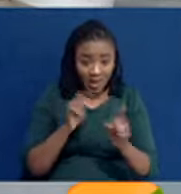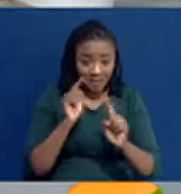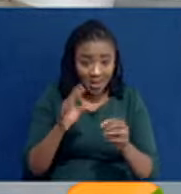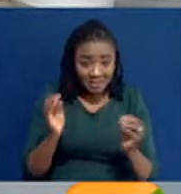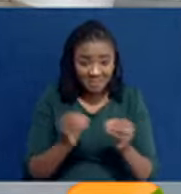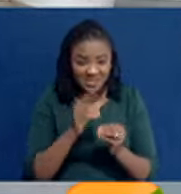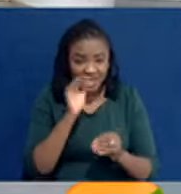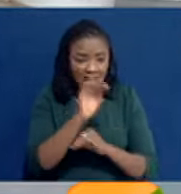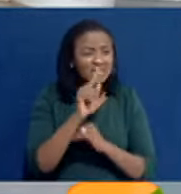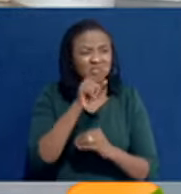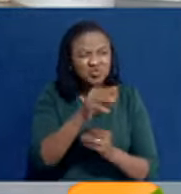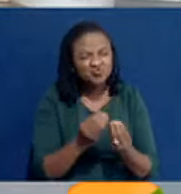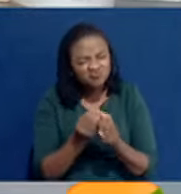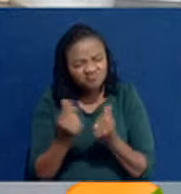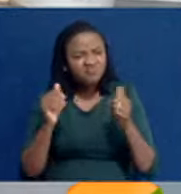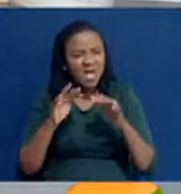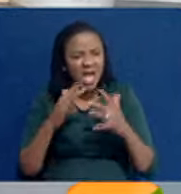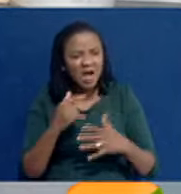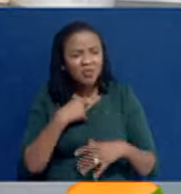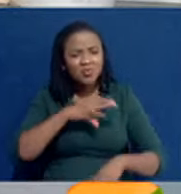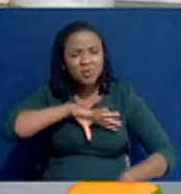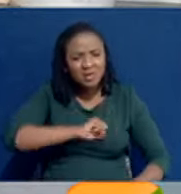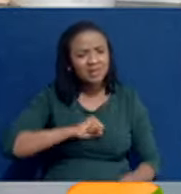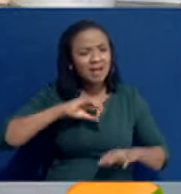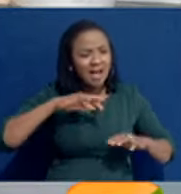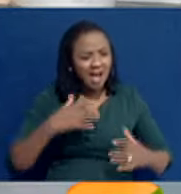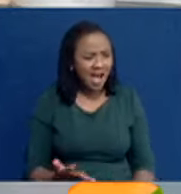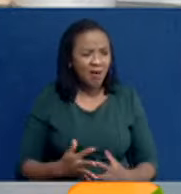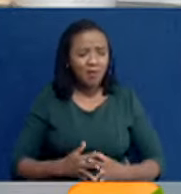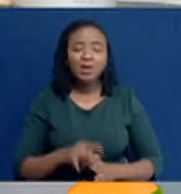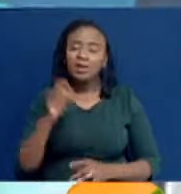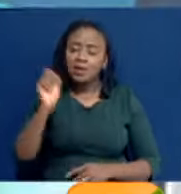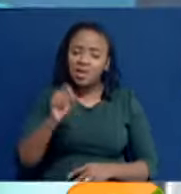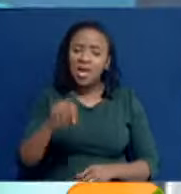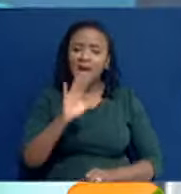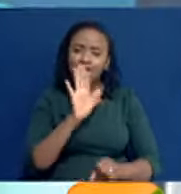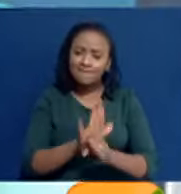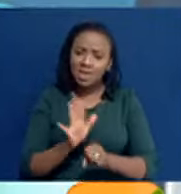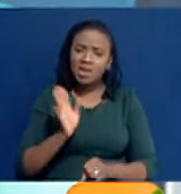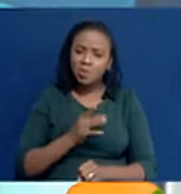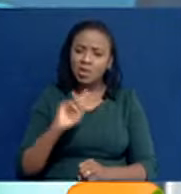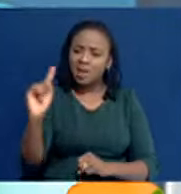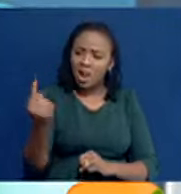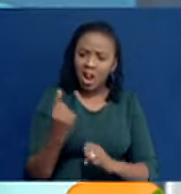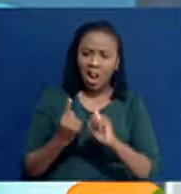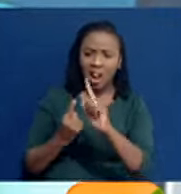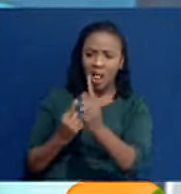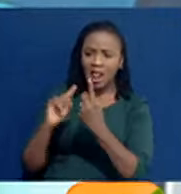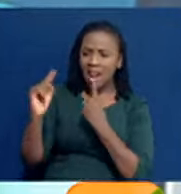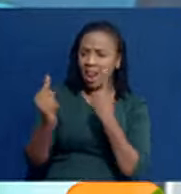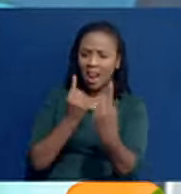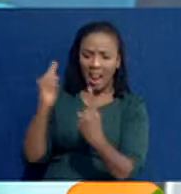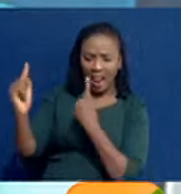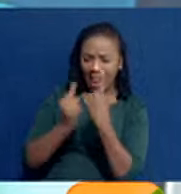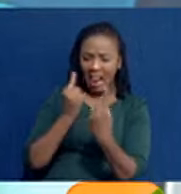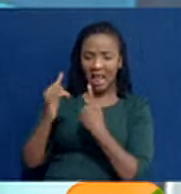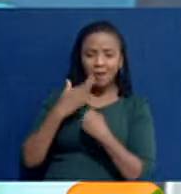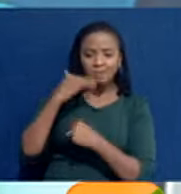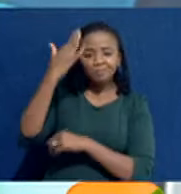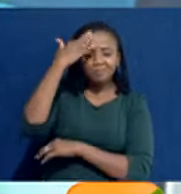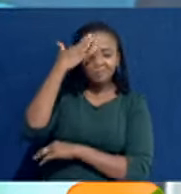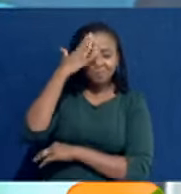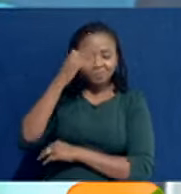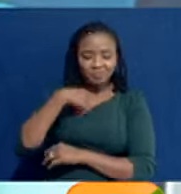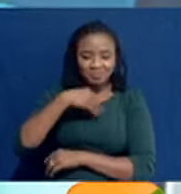beat this? Yes. Yes, quite a lot. And as you know, I started